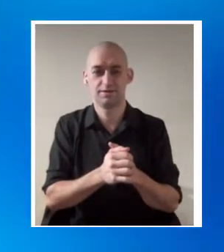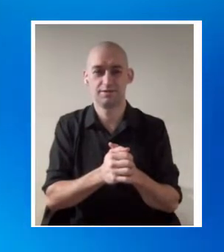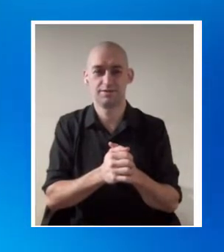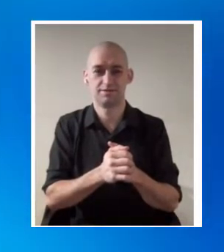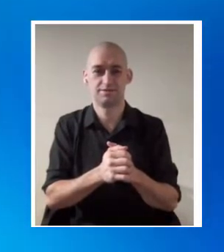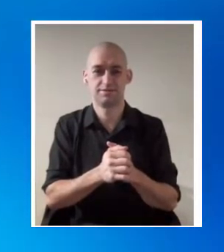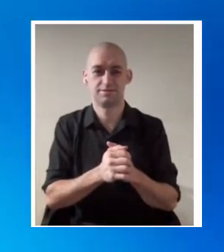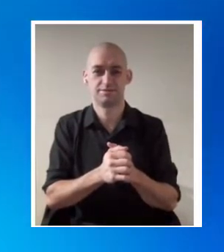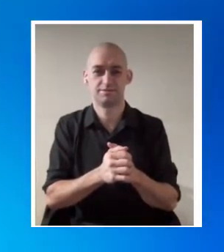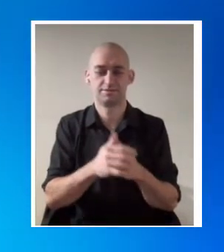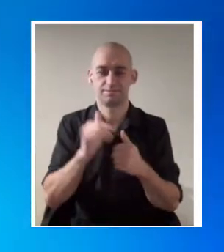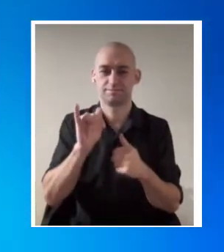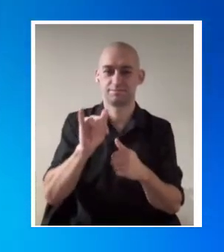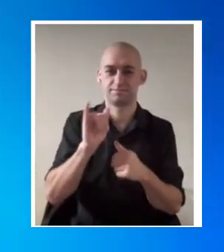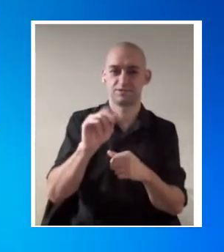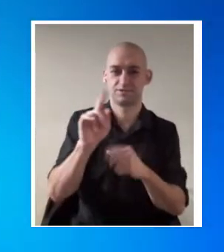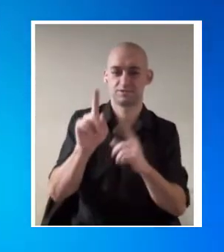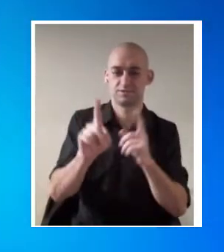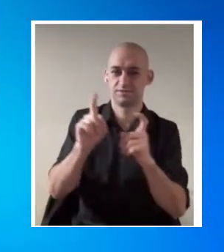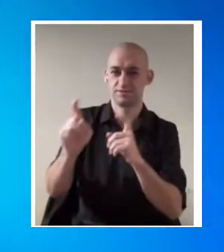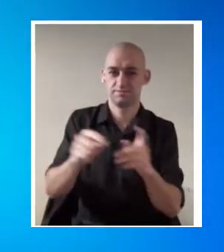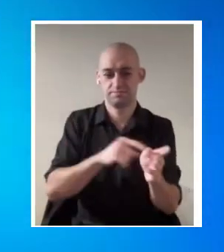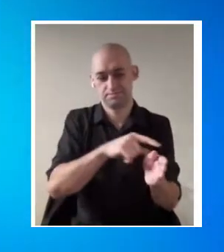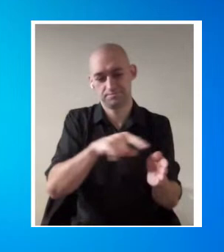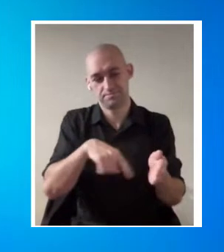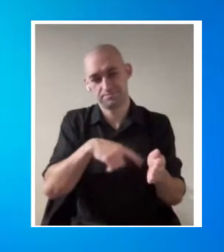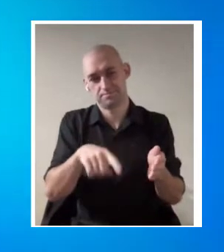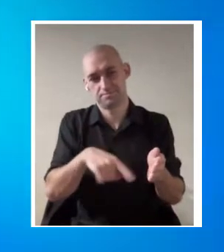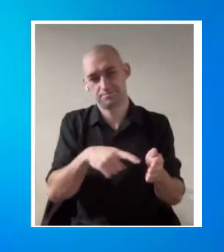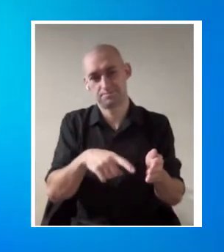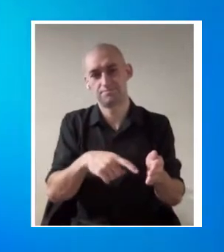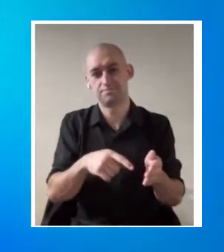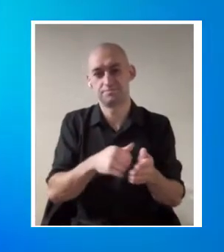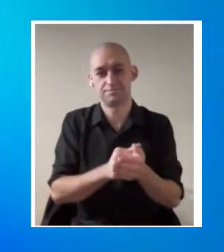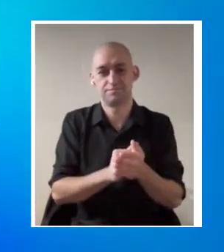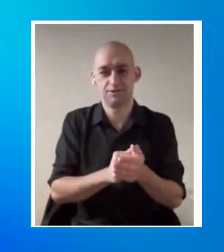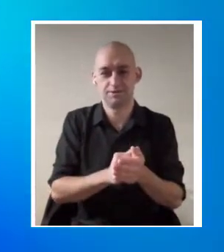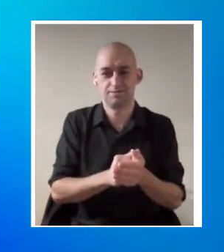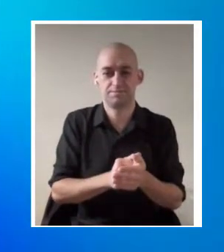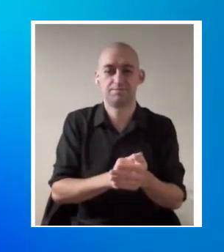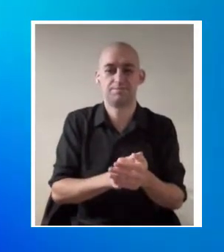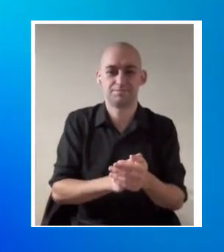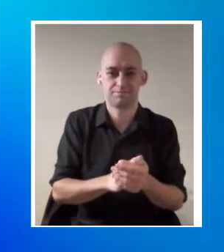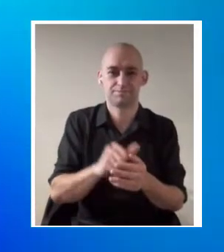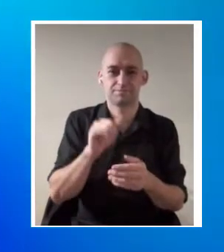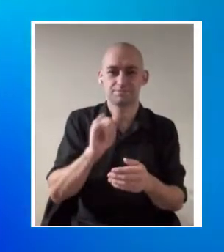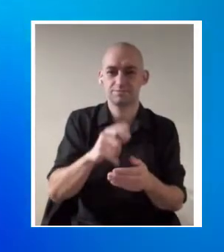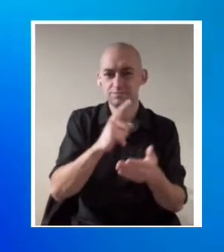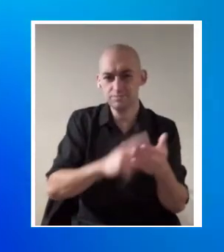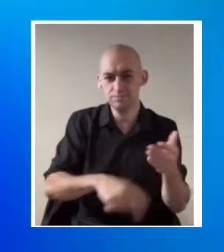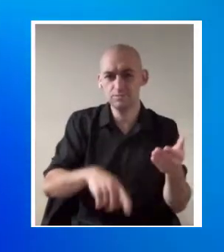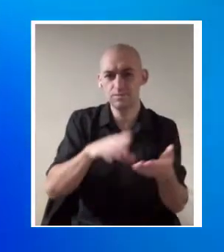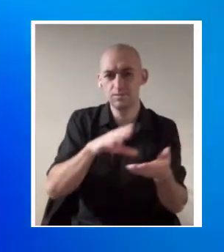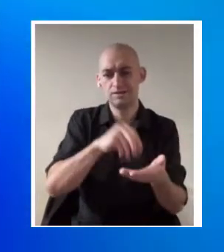two questions back there as Emily is ending? What have I learned from our